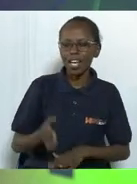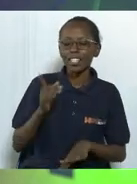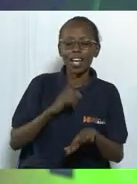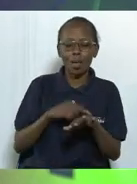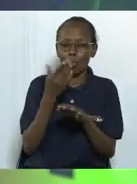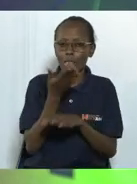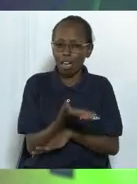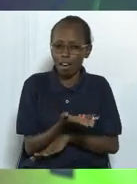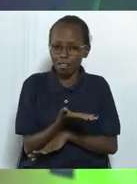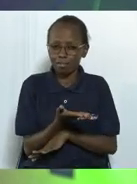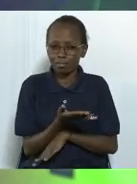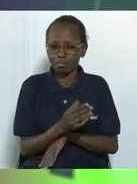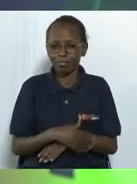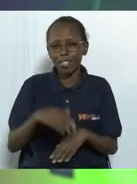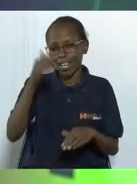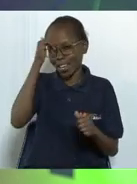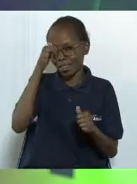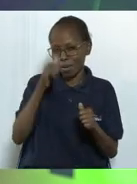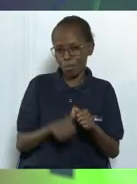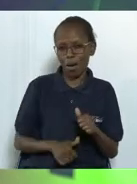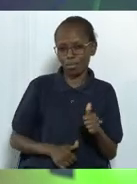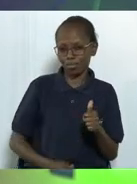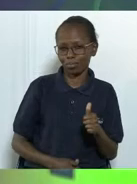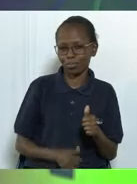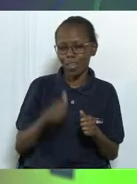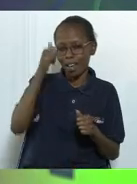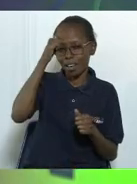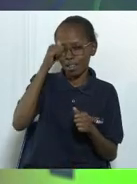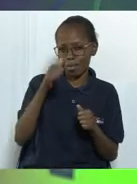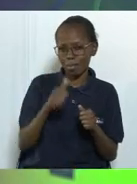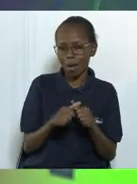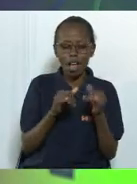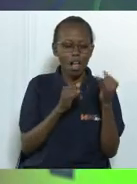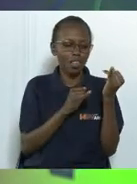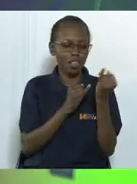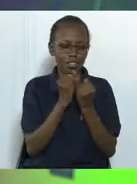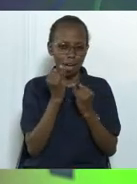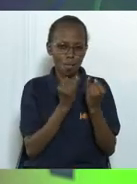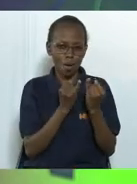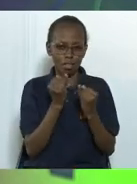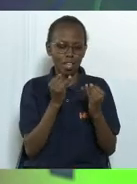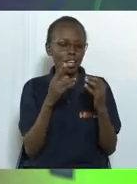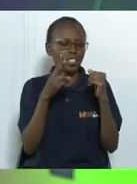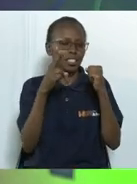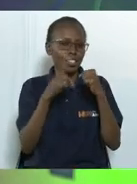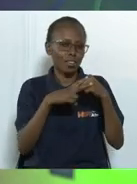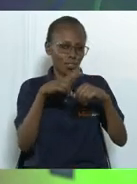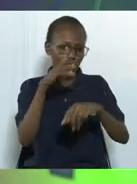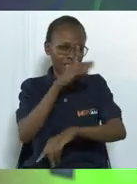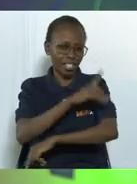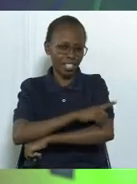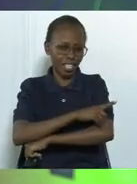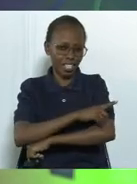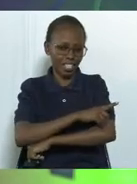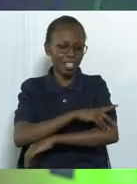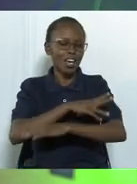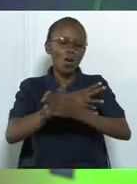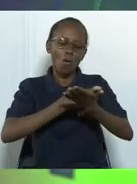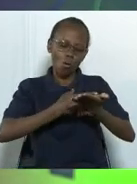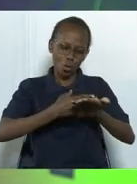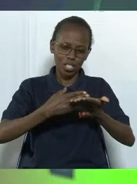it, remember this. The Sabbath is the seventh day. It is